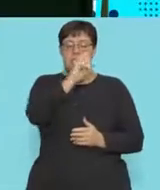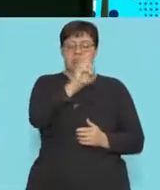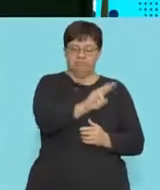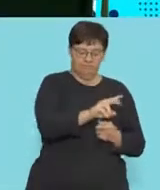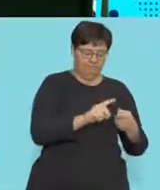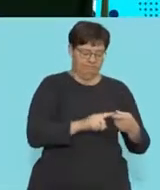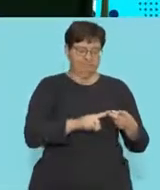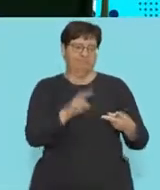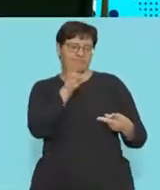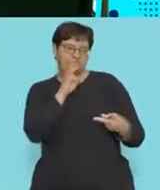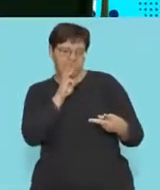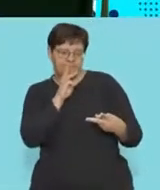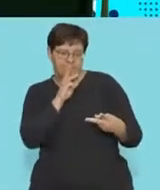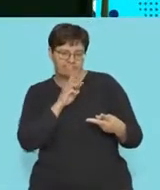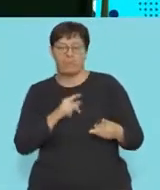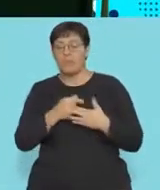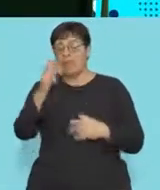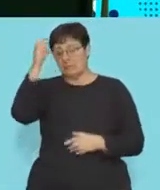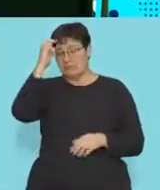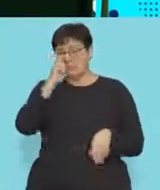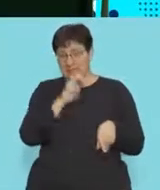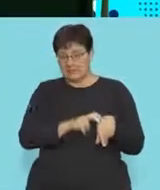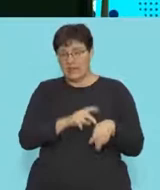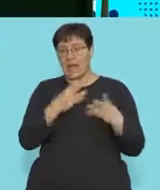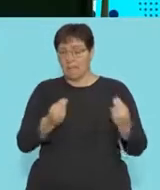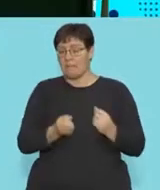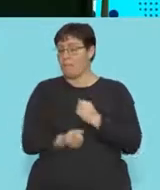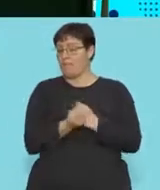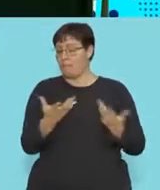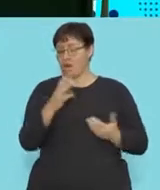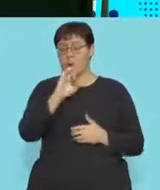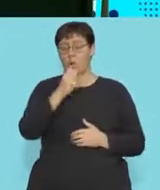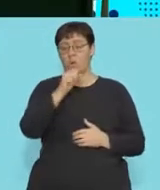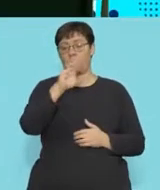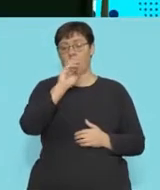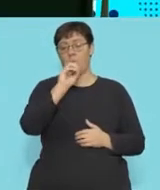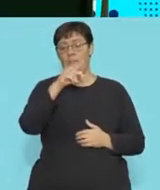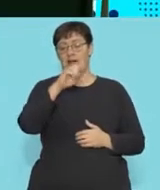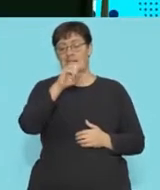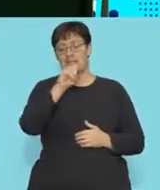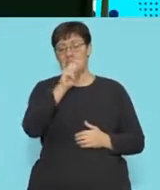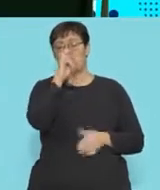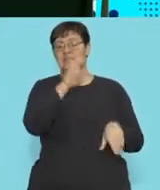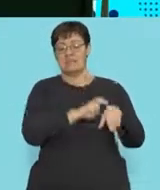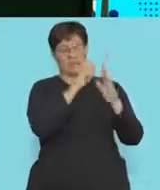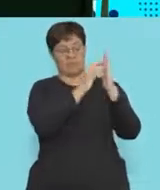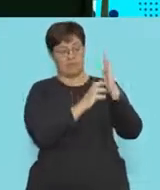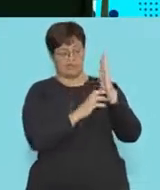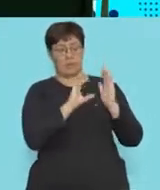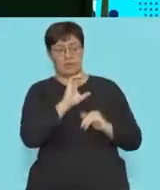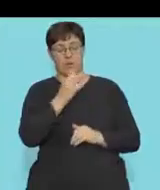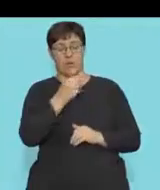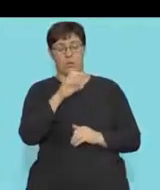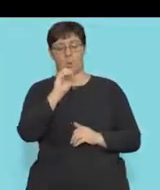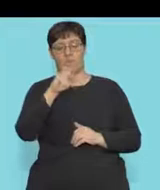dioxide and water, but we know that it happens in the chloroplast, and that chloroplast contains a pigment, which is chlorophyll.